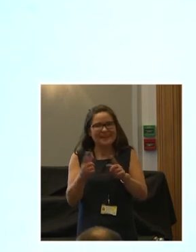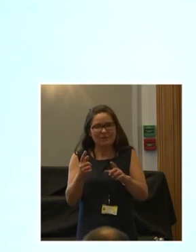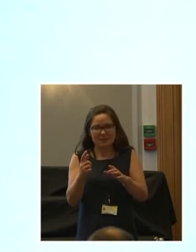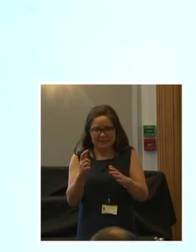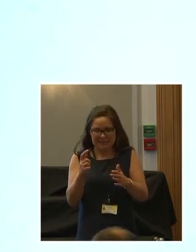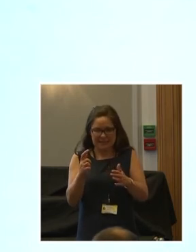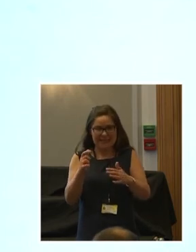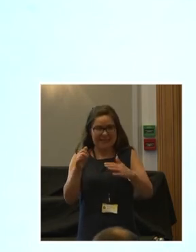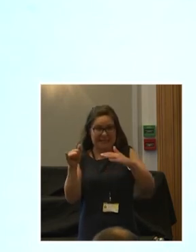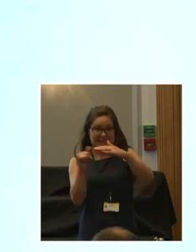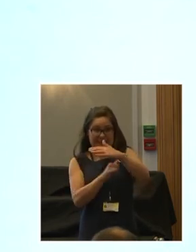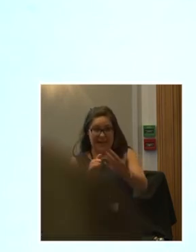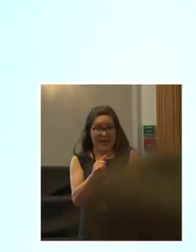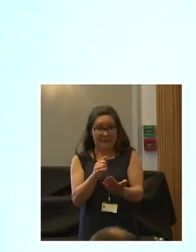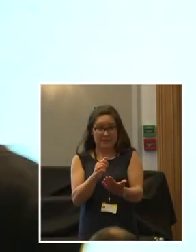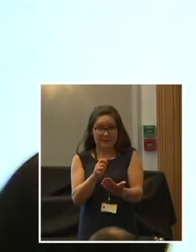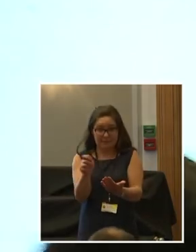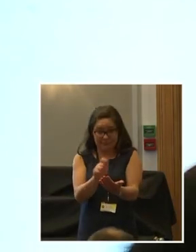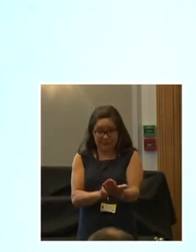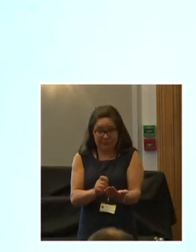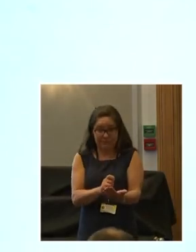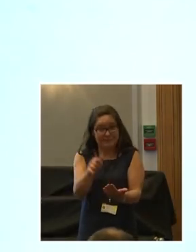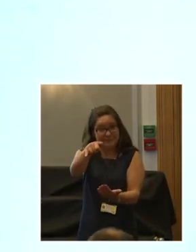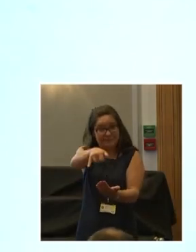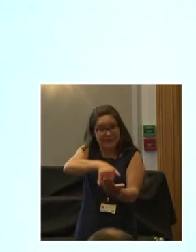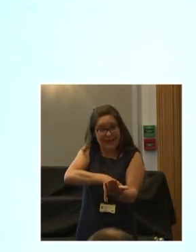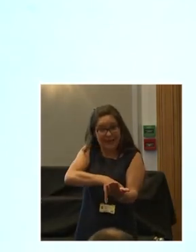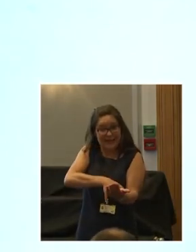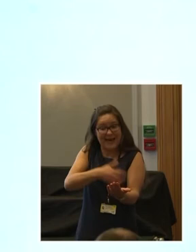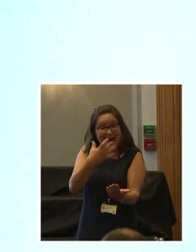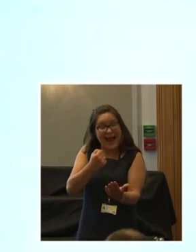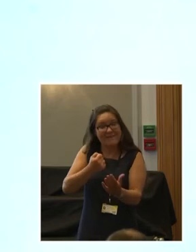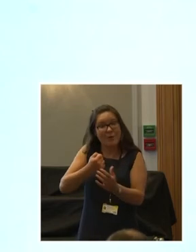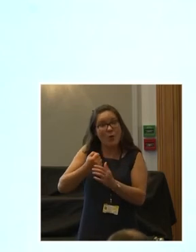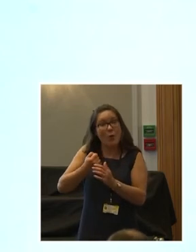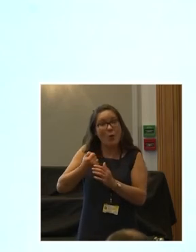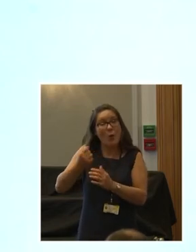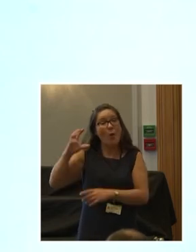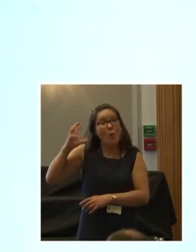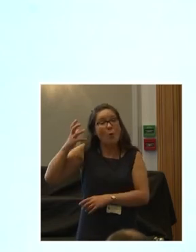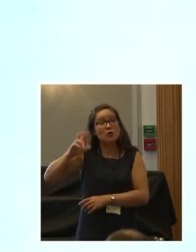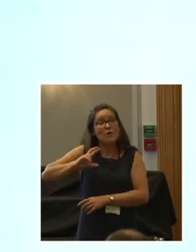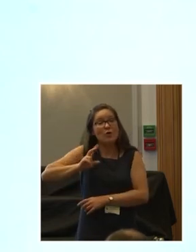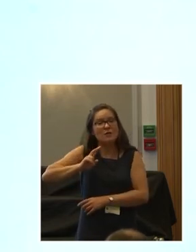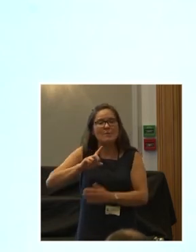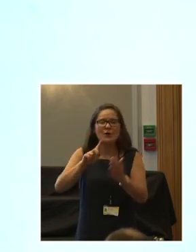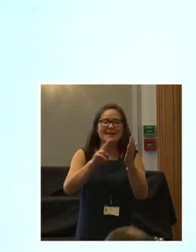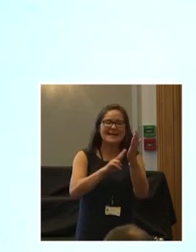device that is a specialist product. You label with audio voice what it is. Whereas with NaviLens,